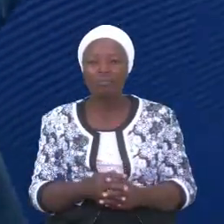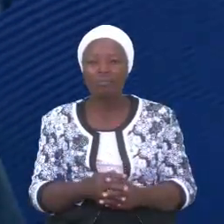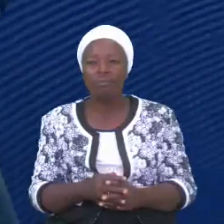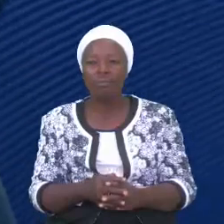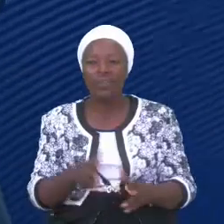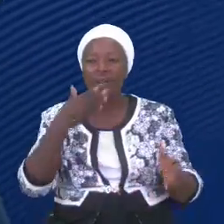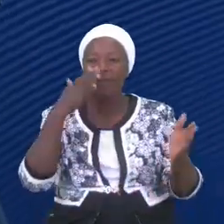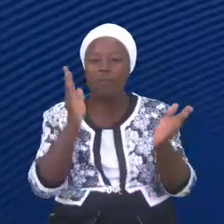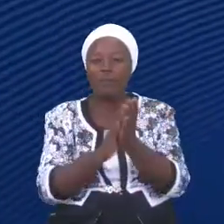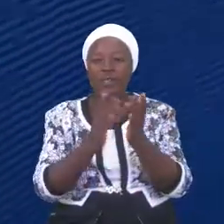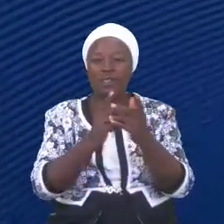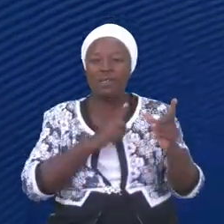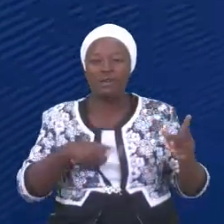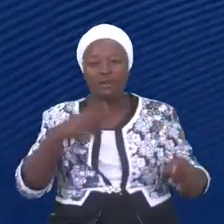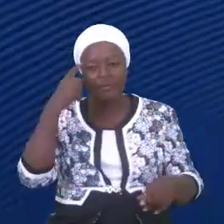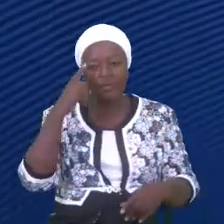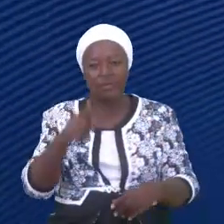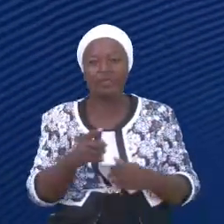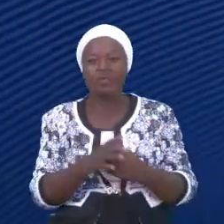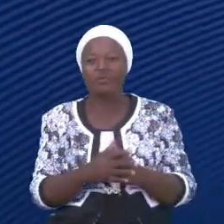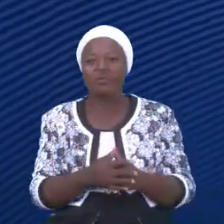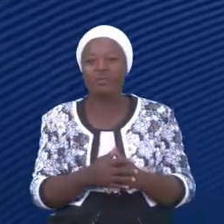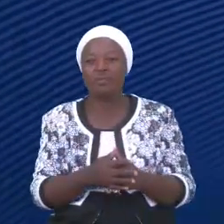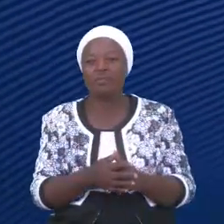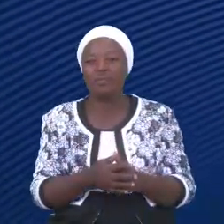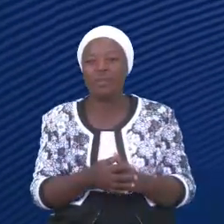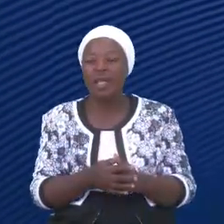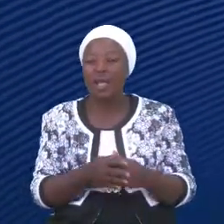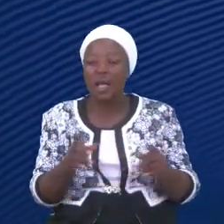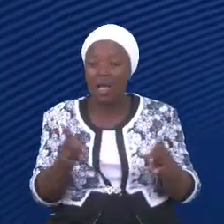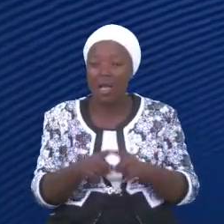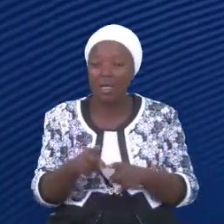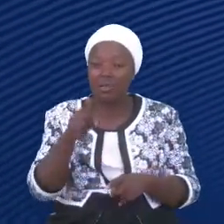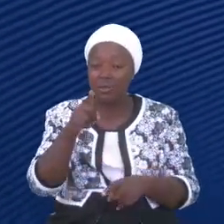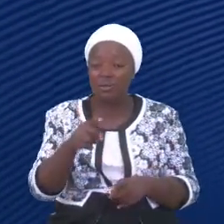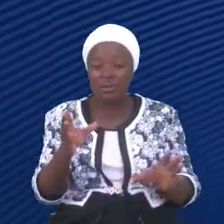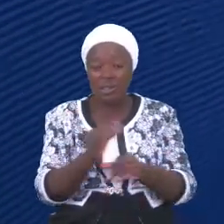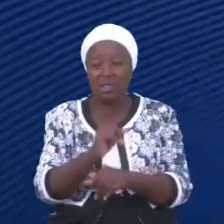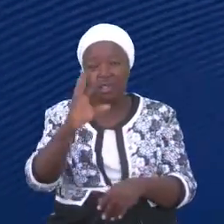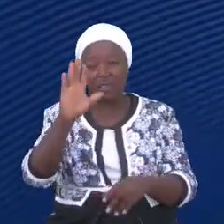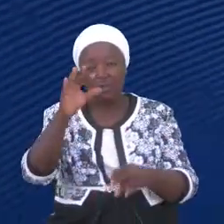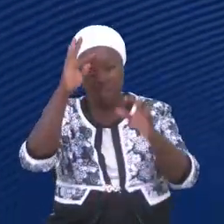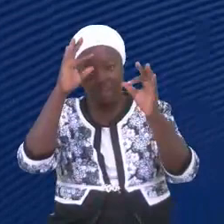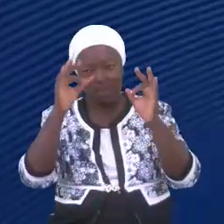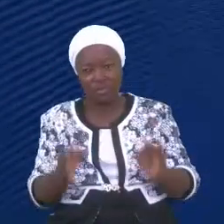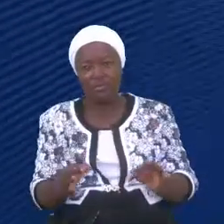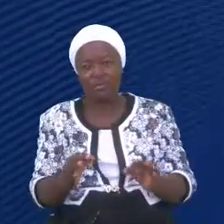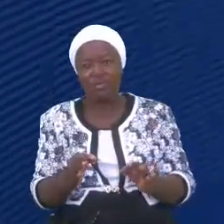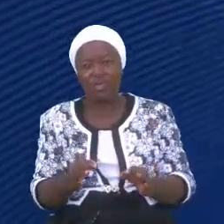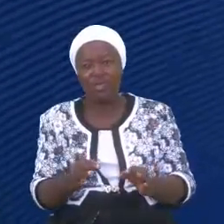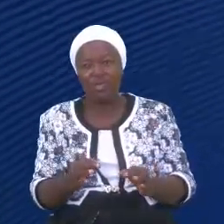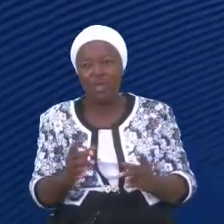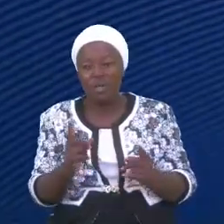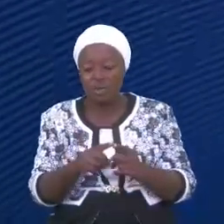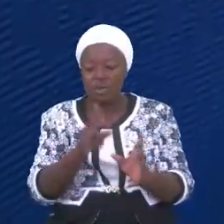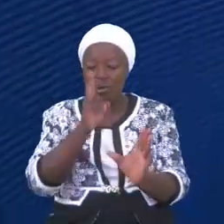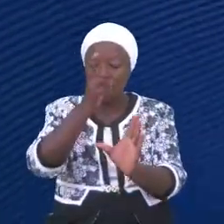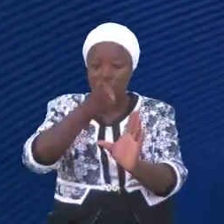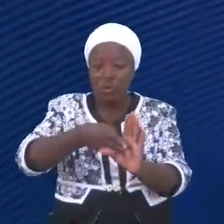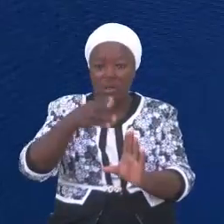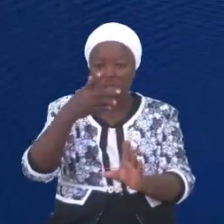Praise the Lord for you. As you are taking your decision to join the